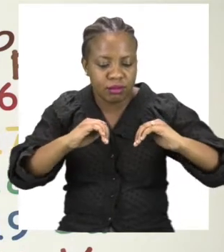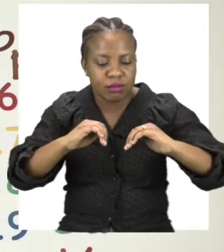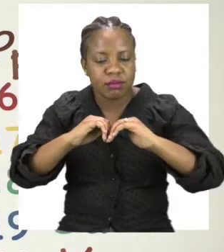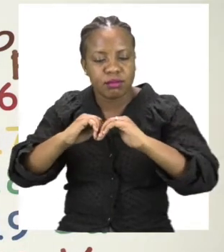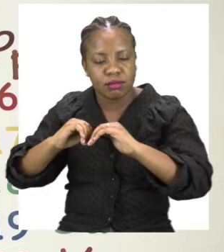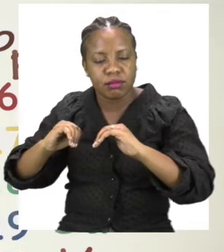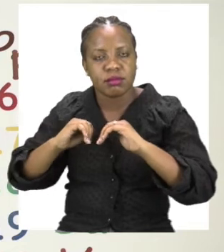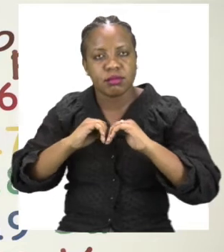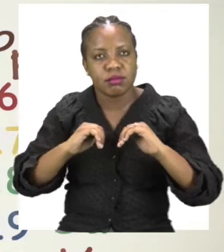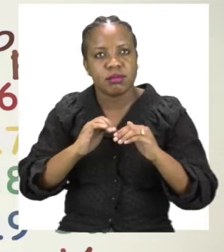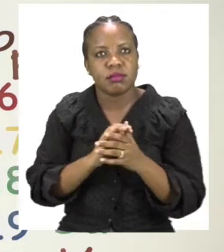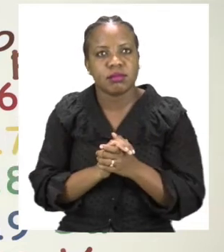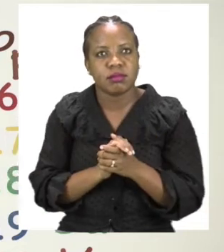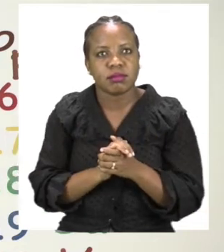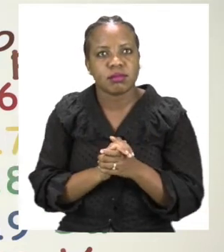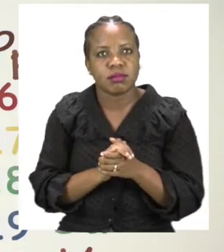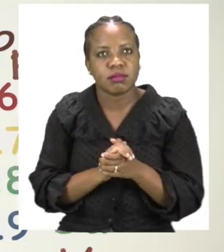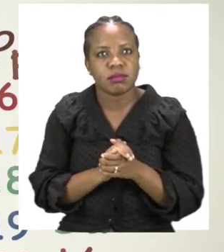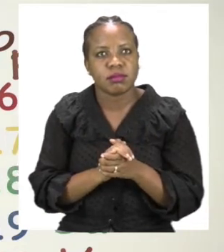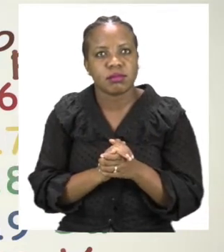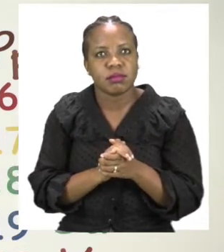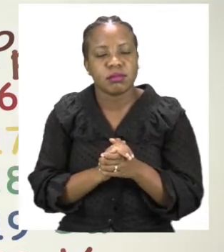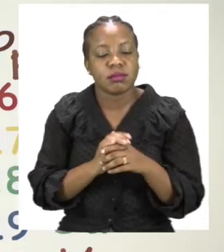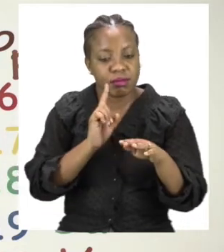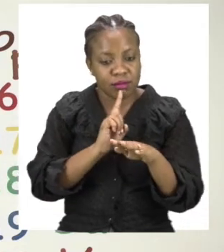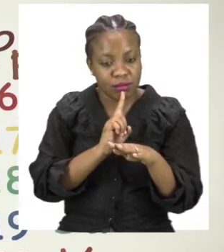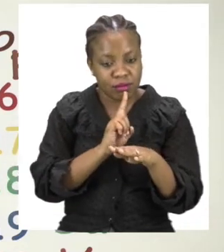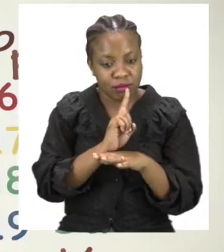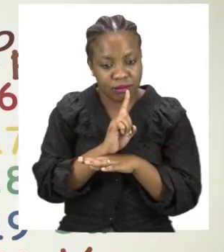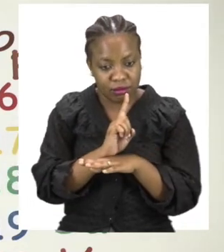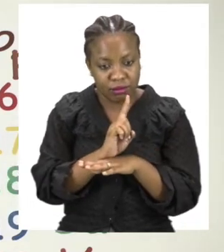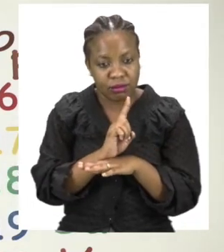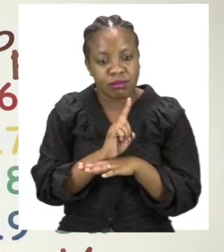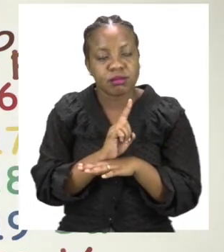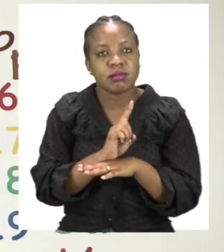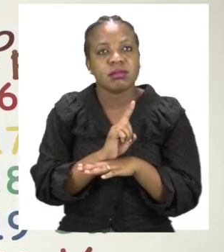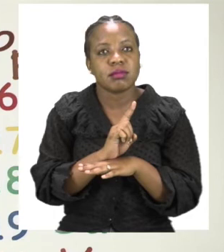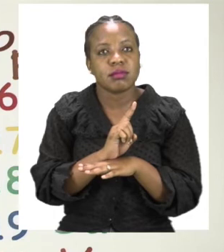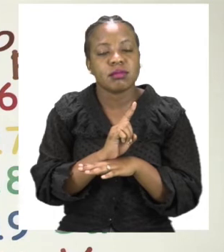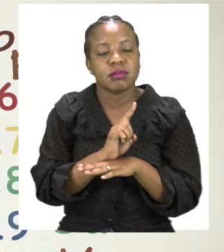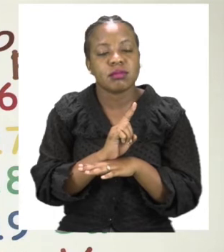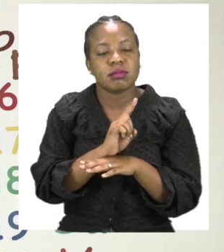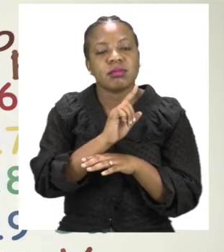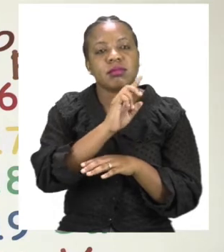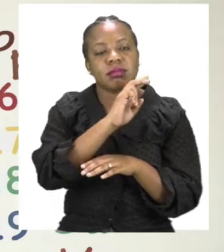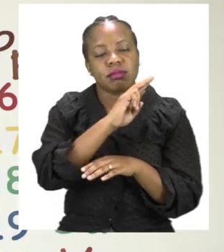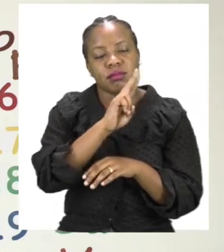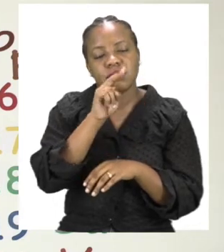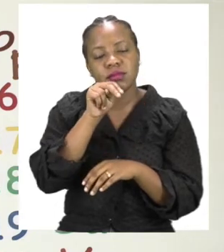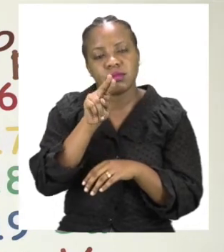do first is to take our hundreds. So we're going to take our hundreds